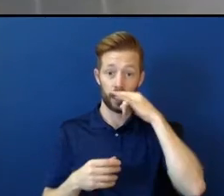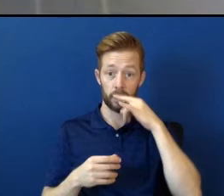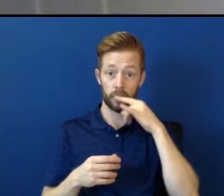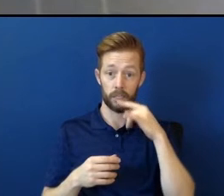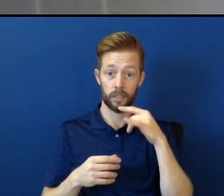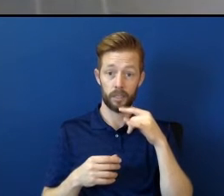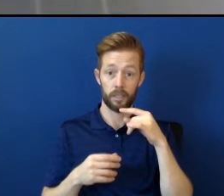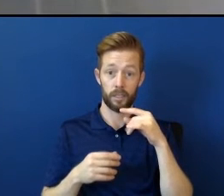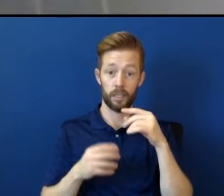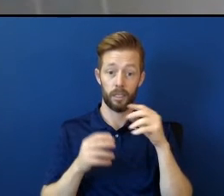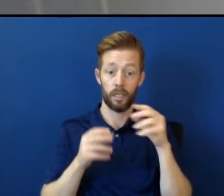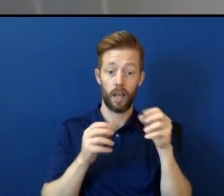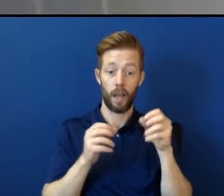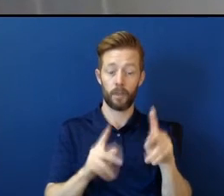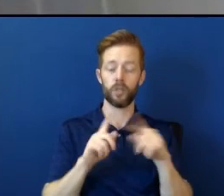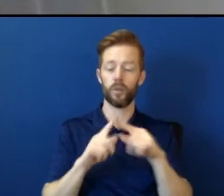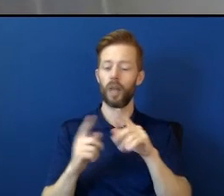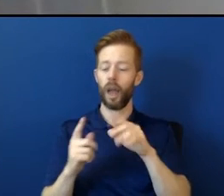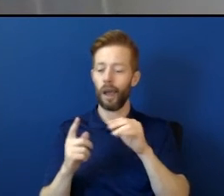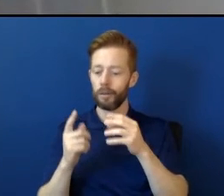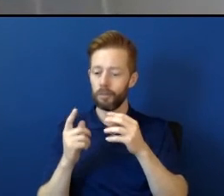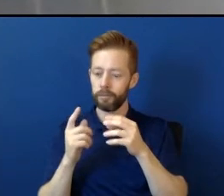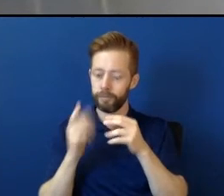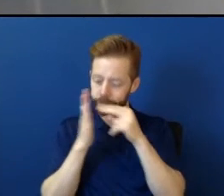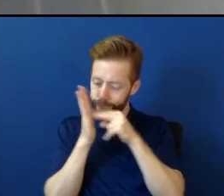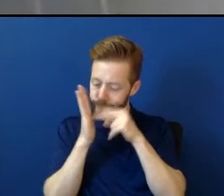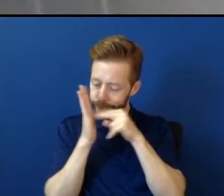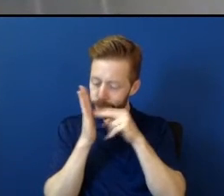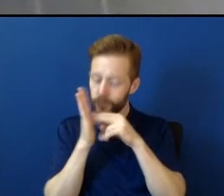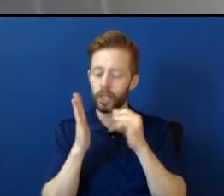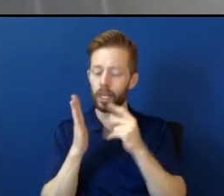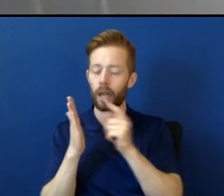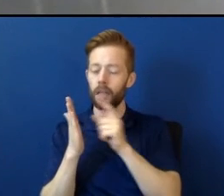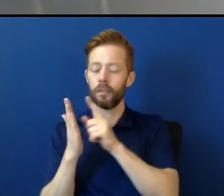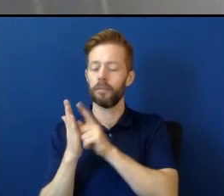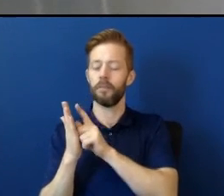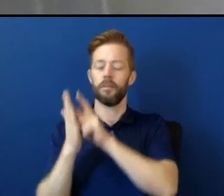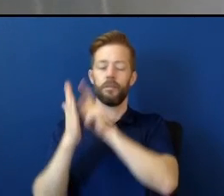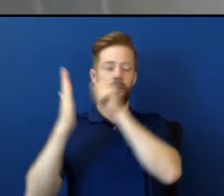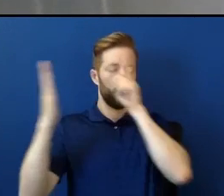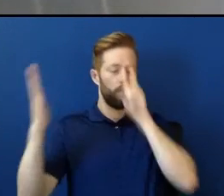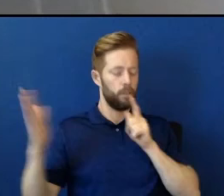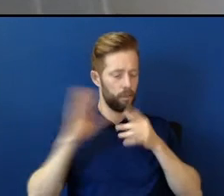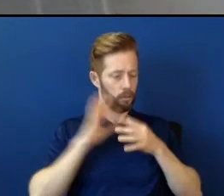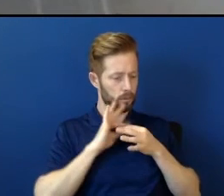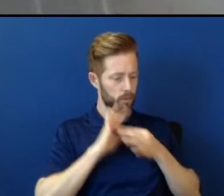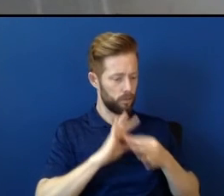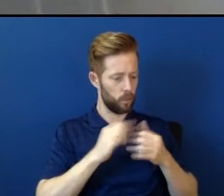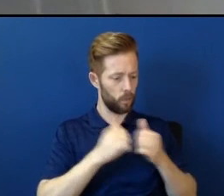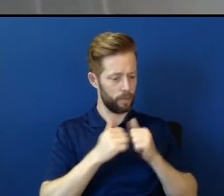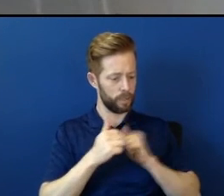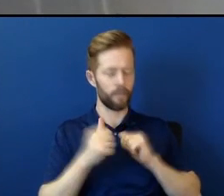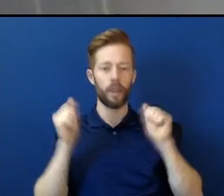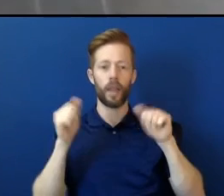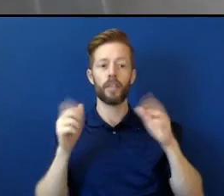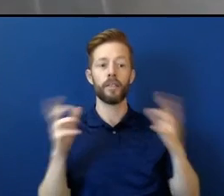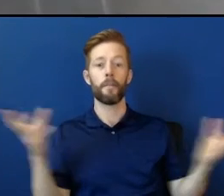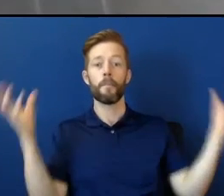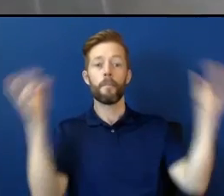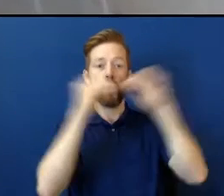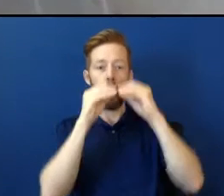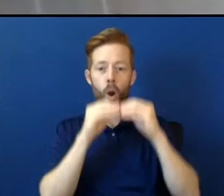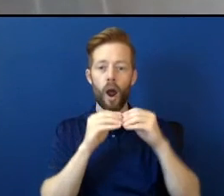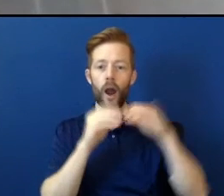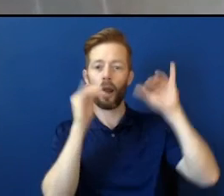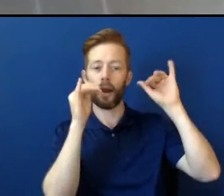opportunities to distance themselves a little from the text and make personal text self-connections, it can make it so much more playful and